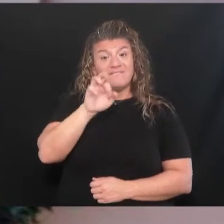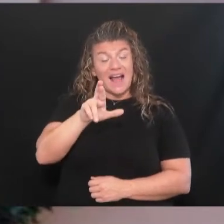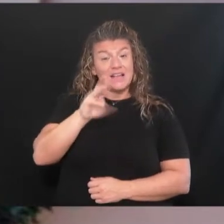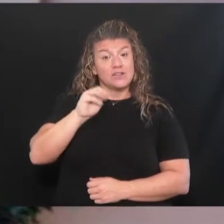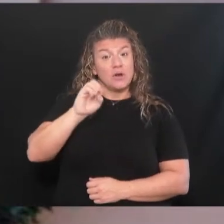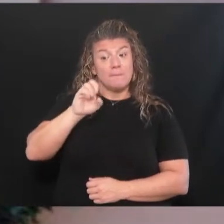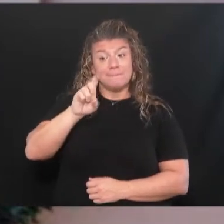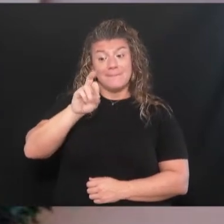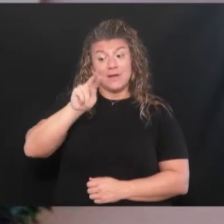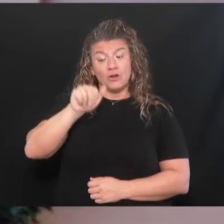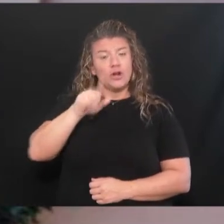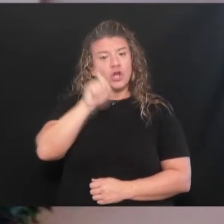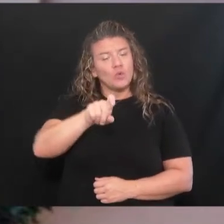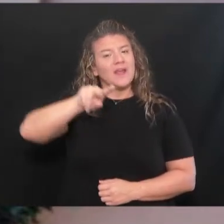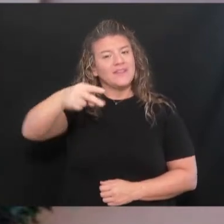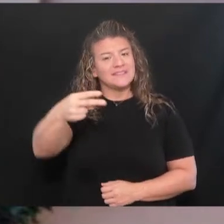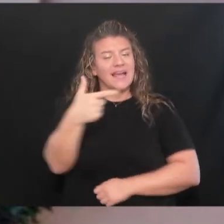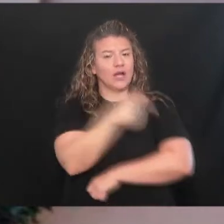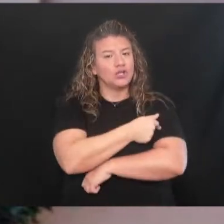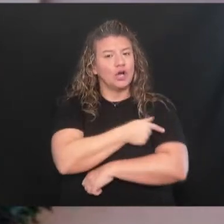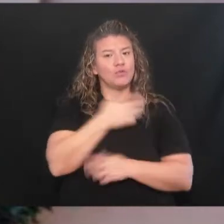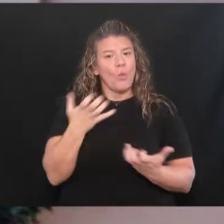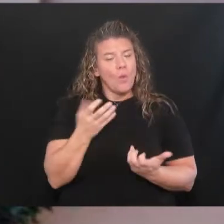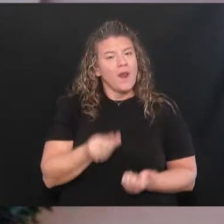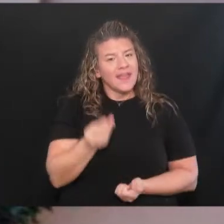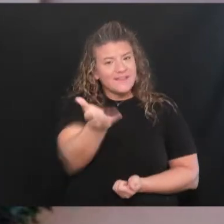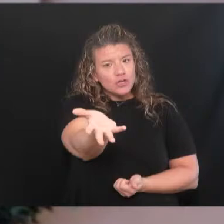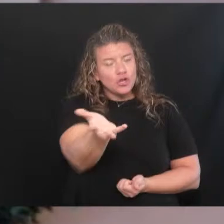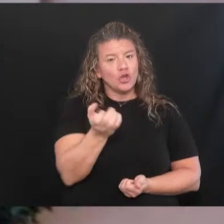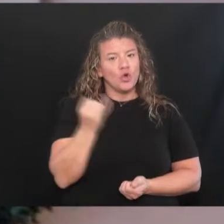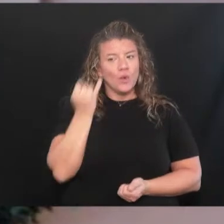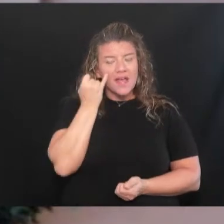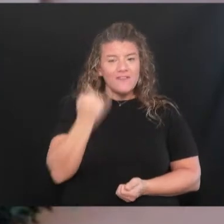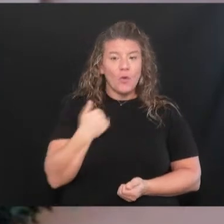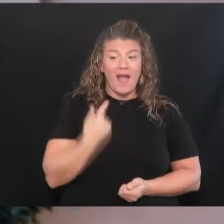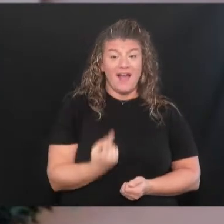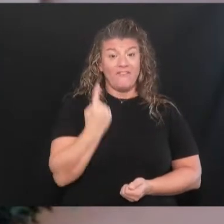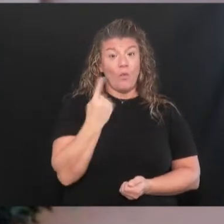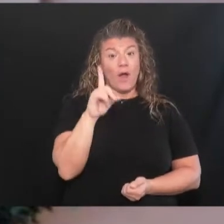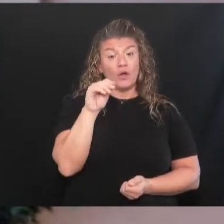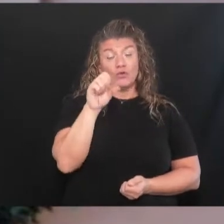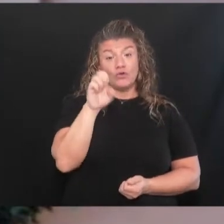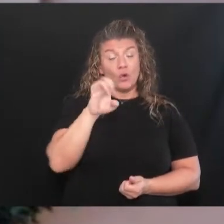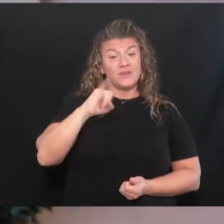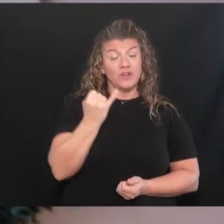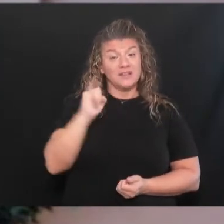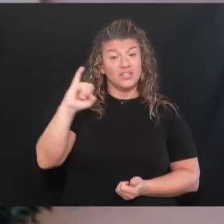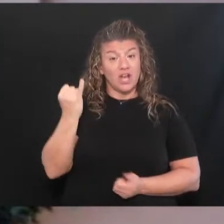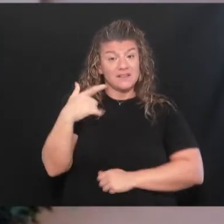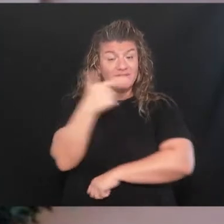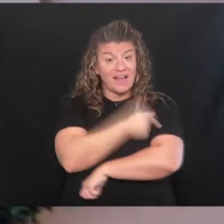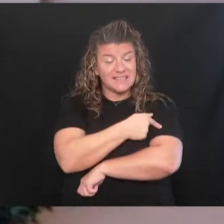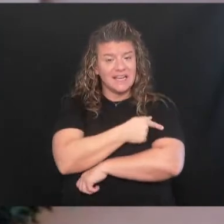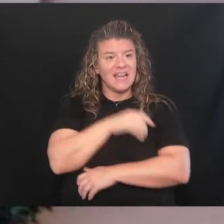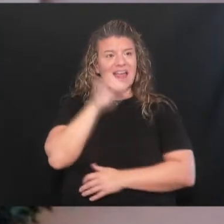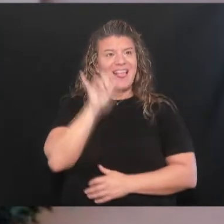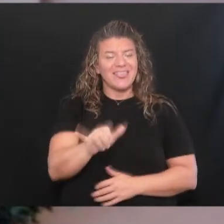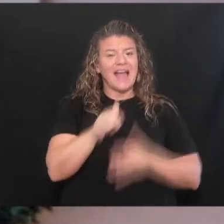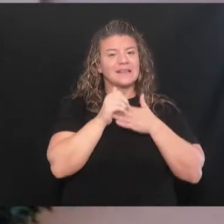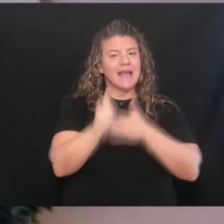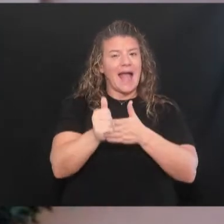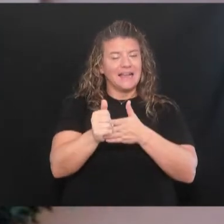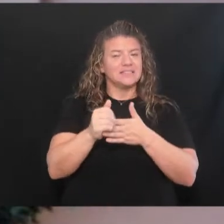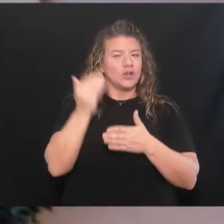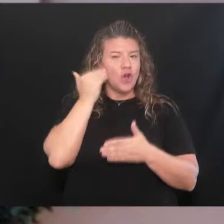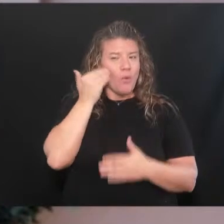do need that second dose. We want to give that to you. If you've gotten one dose of the Johnson & Johnson vaccine, that's guidance we're waiting